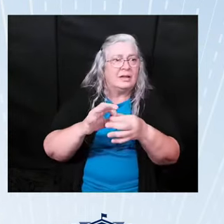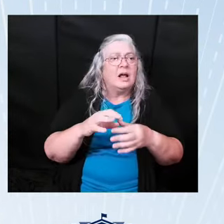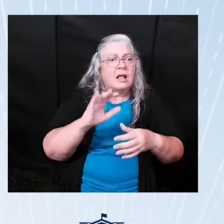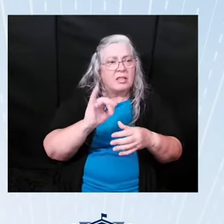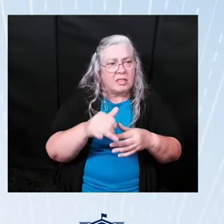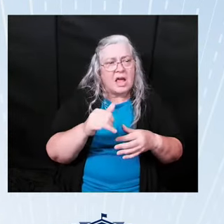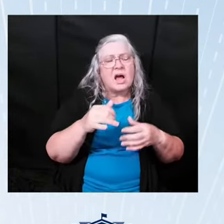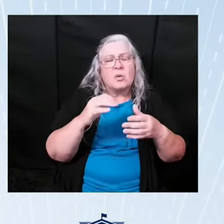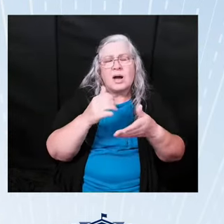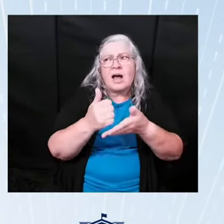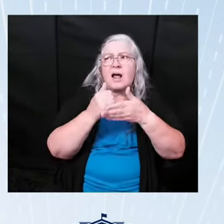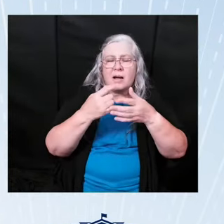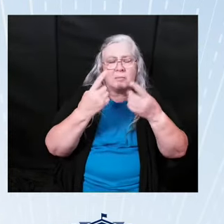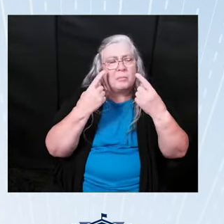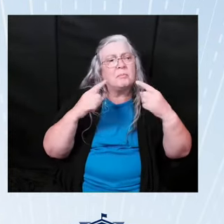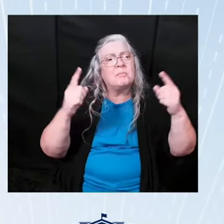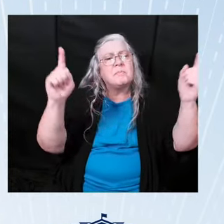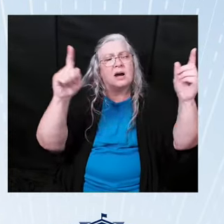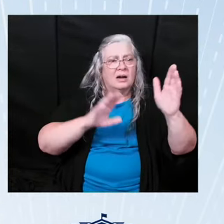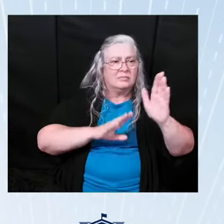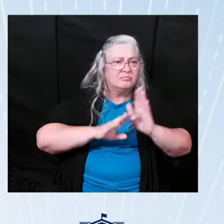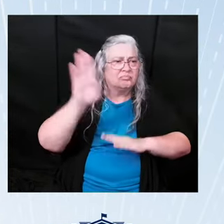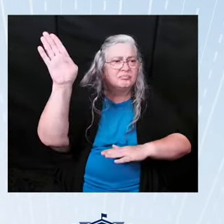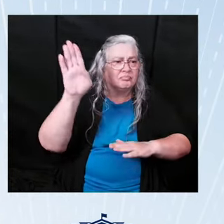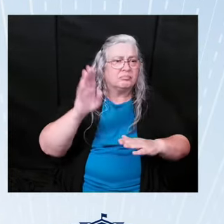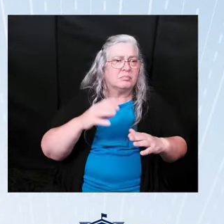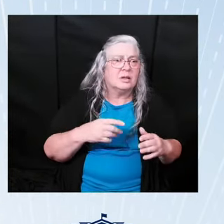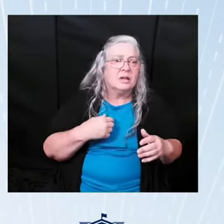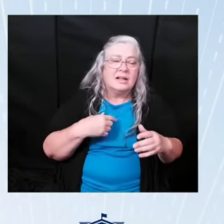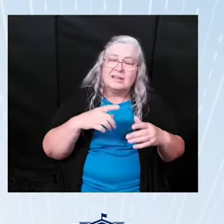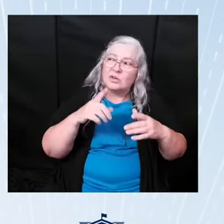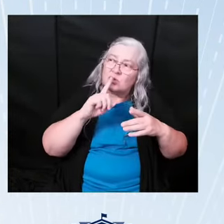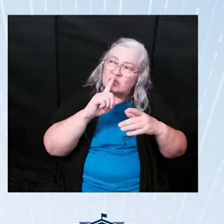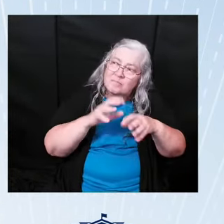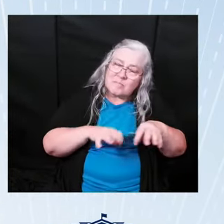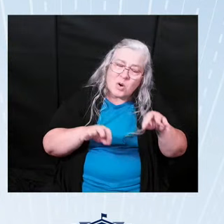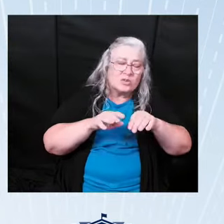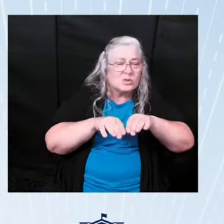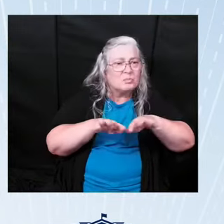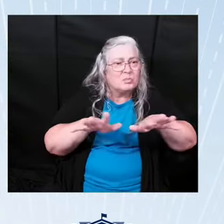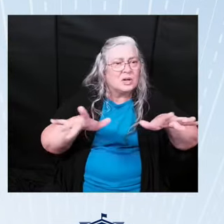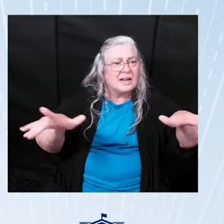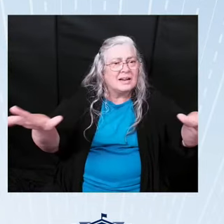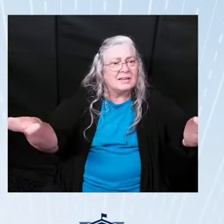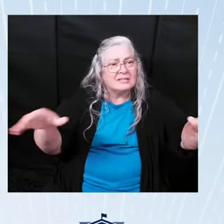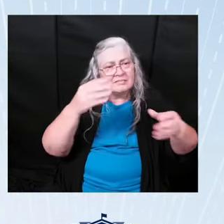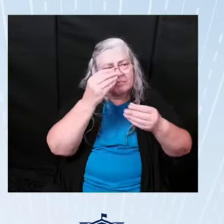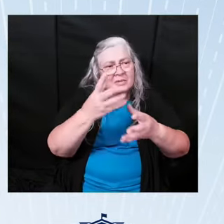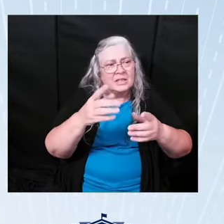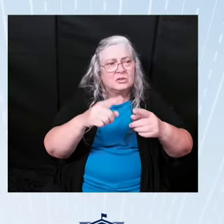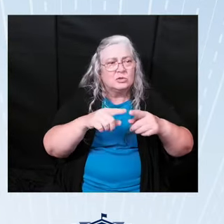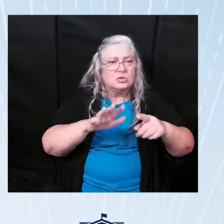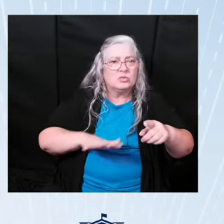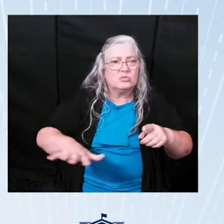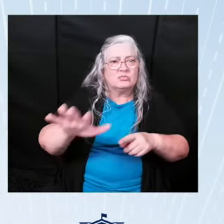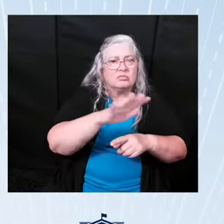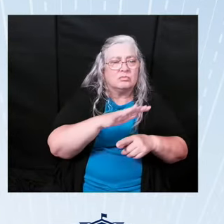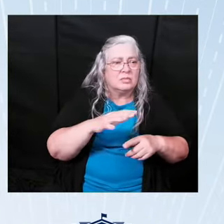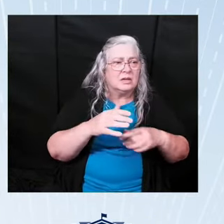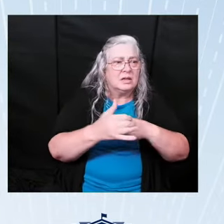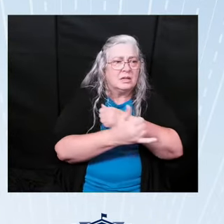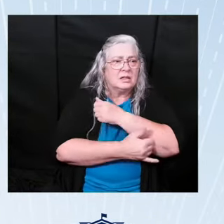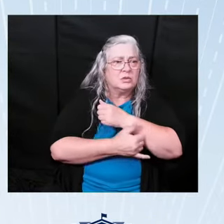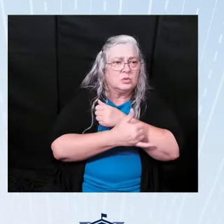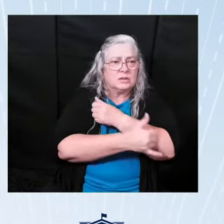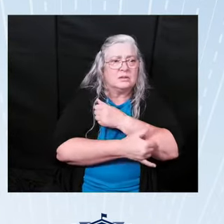country. So I'm here to say we need all hands on deck, and we need everybody to